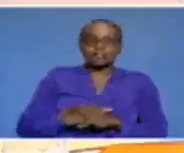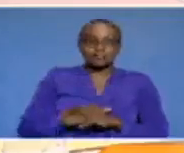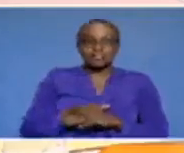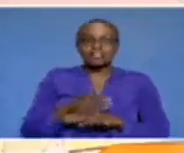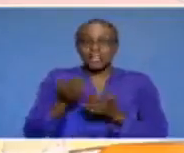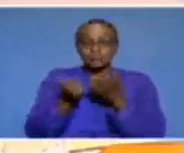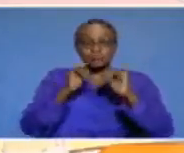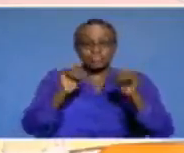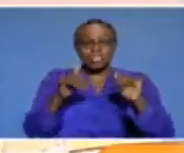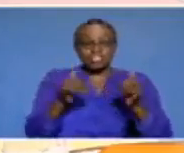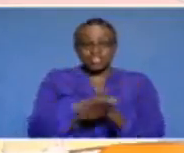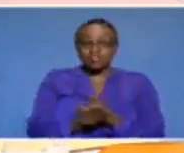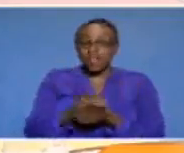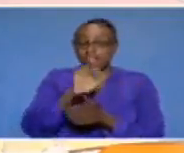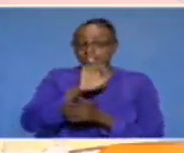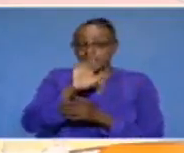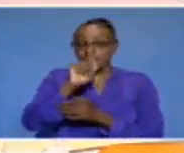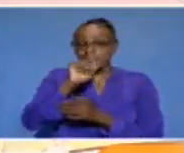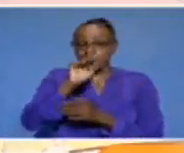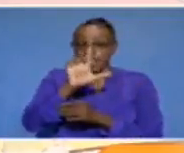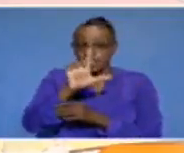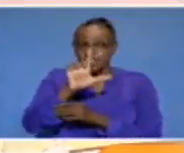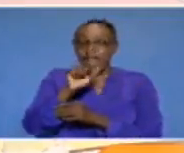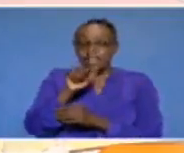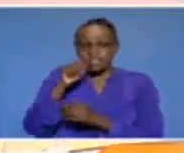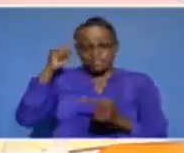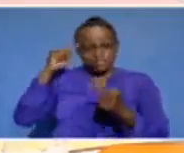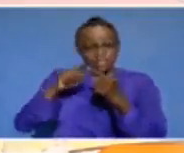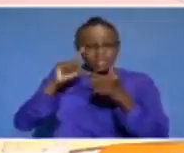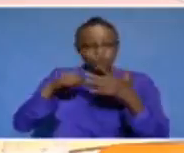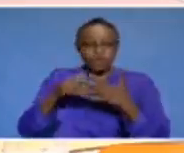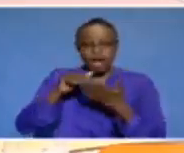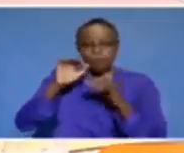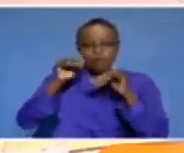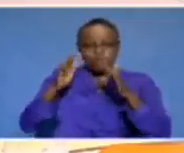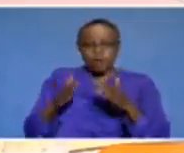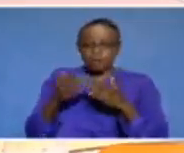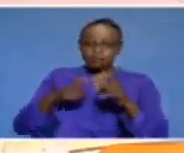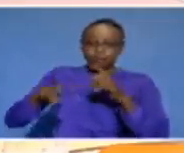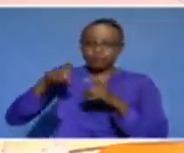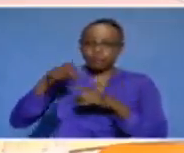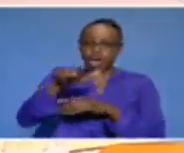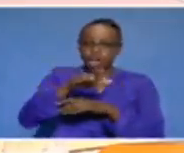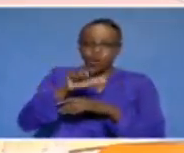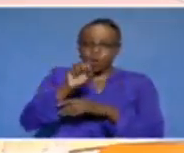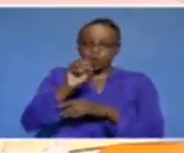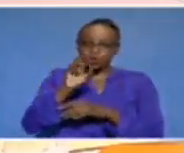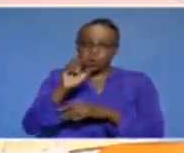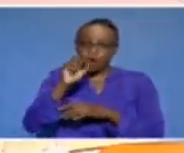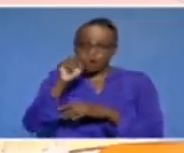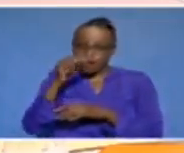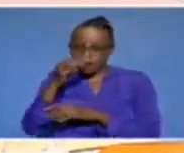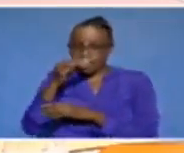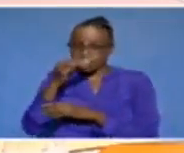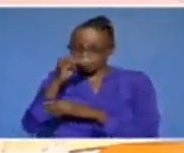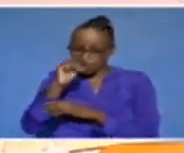Now to business news. East African Breweries EABL is targeting more farmers to increase local sorghum supply required